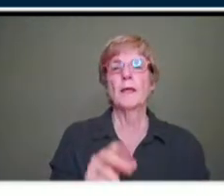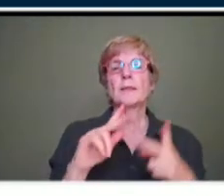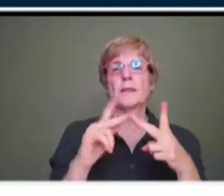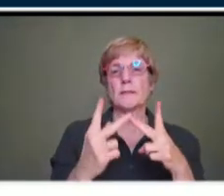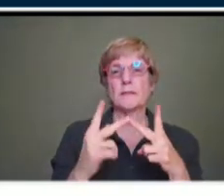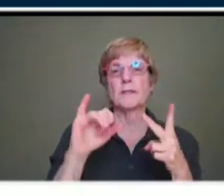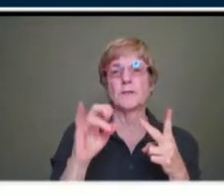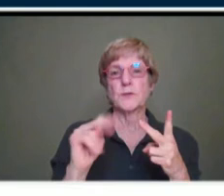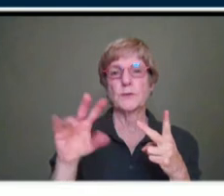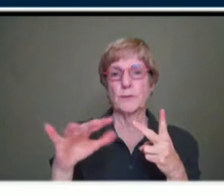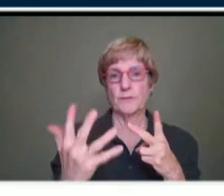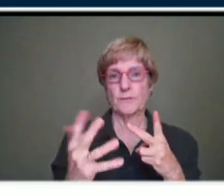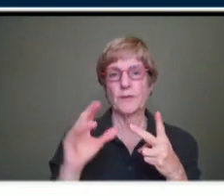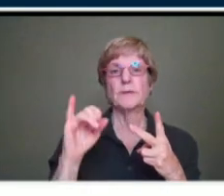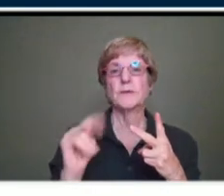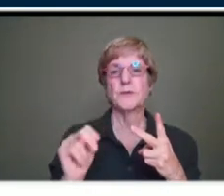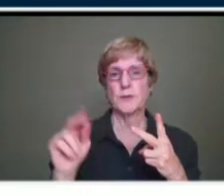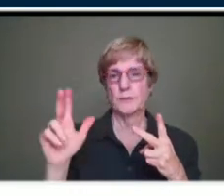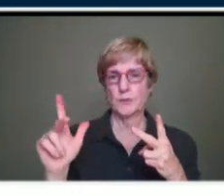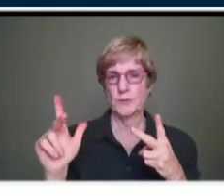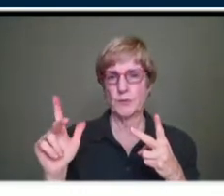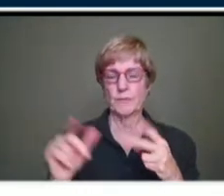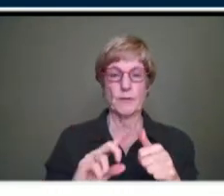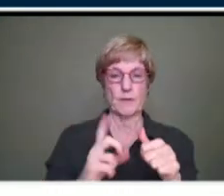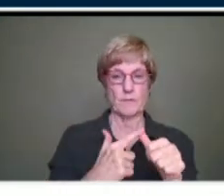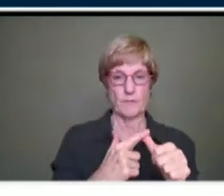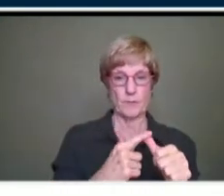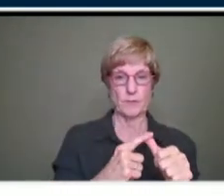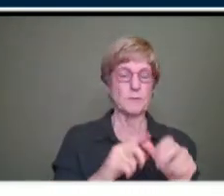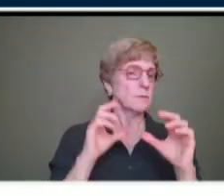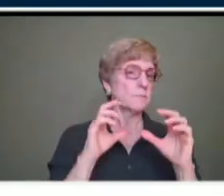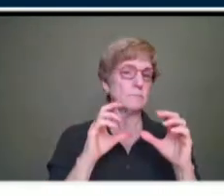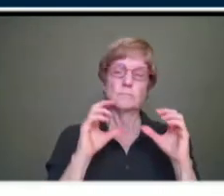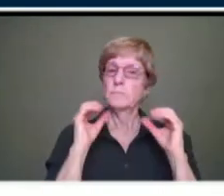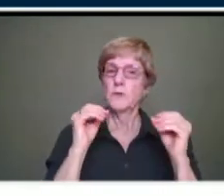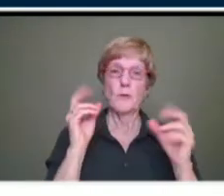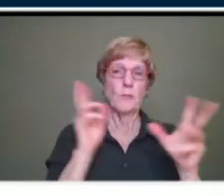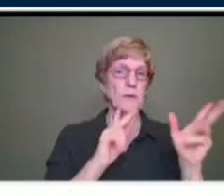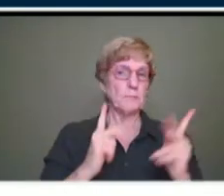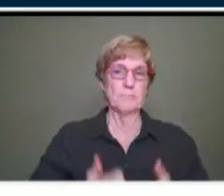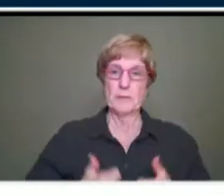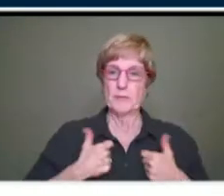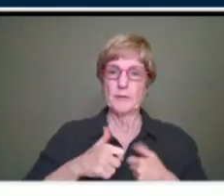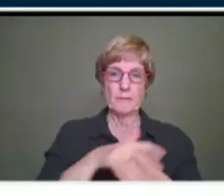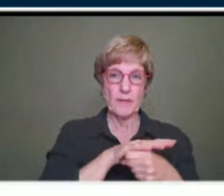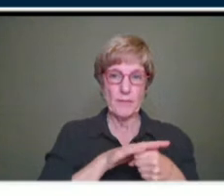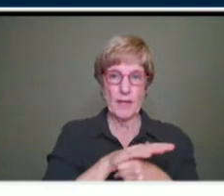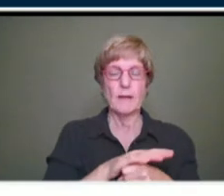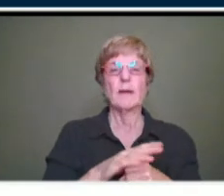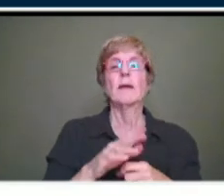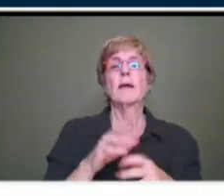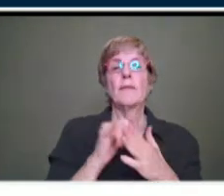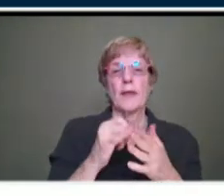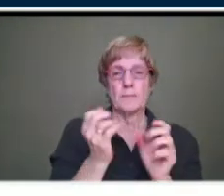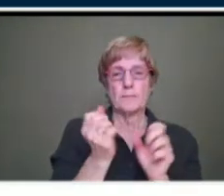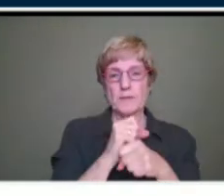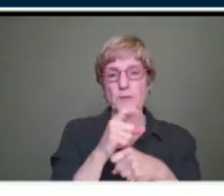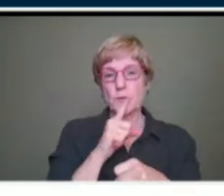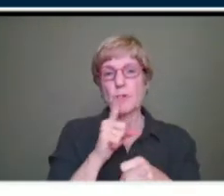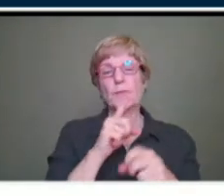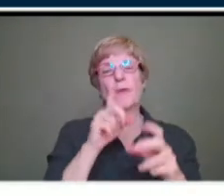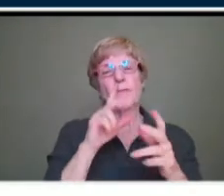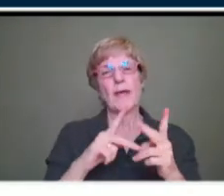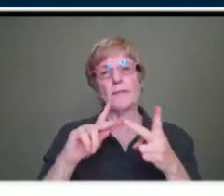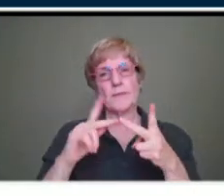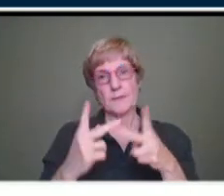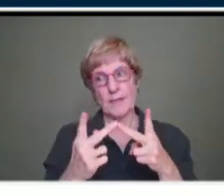January 5th of 2023 the first one was not attended by any of the residents we wanted to make sure we had residential input so we had a second one